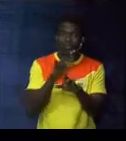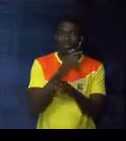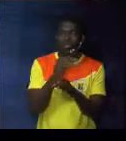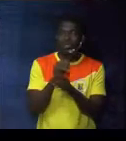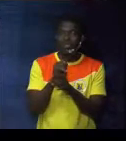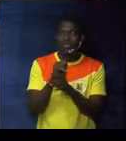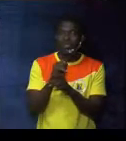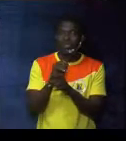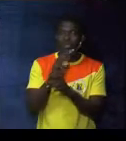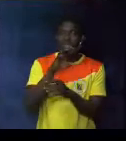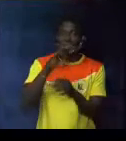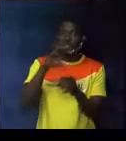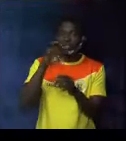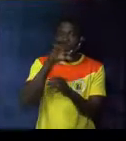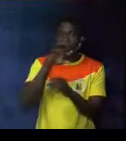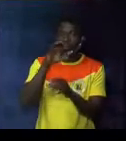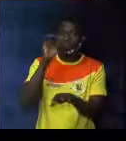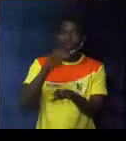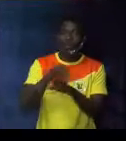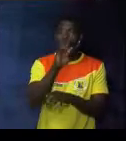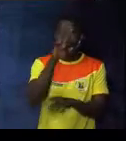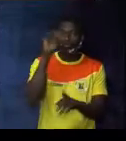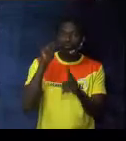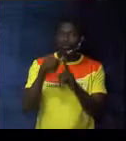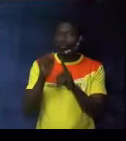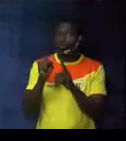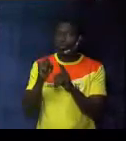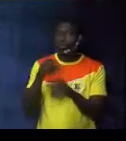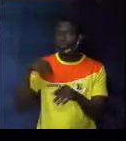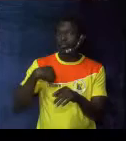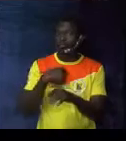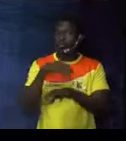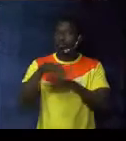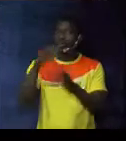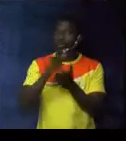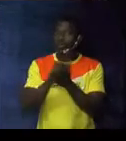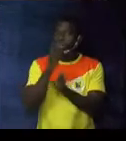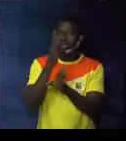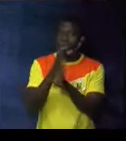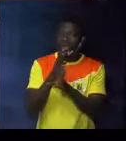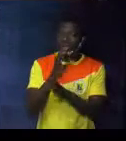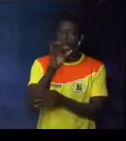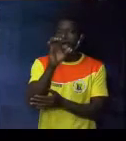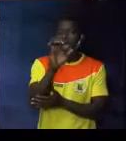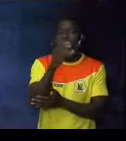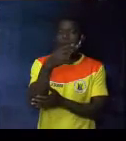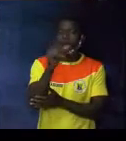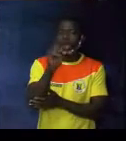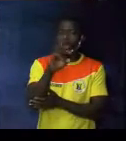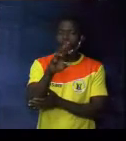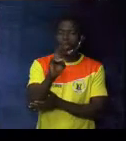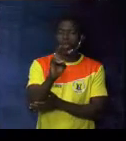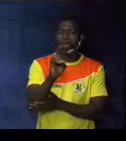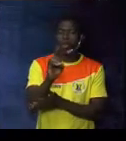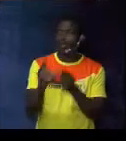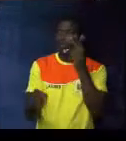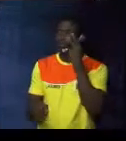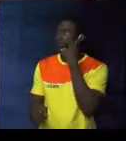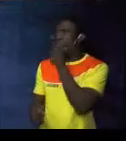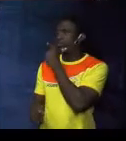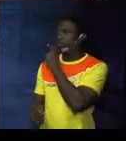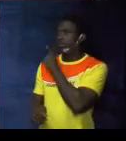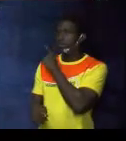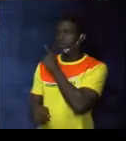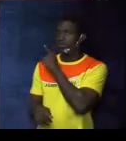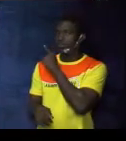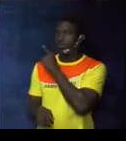it touches the circle at 2 points, how many points? 2 points. We call that line the chord. And this